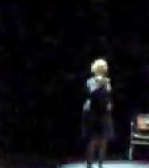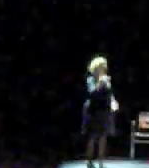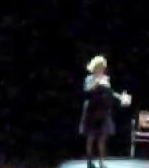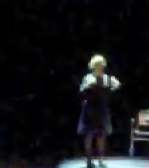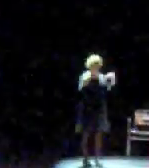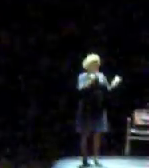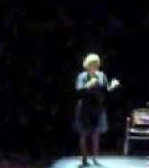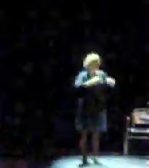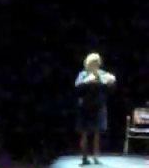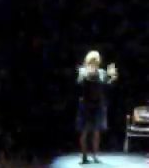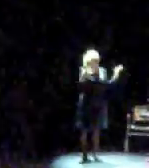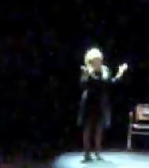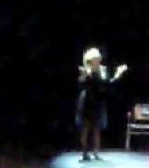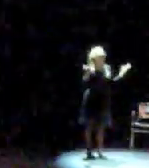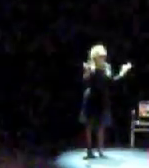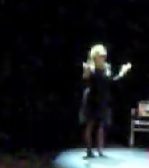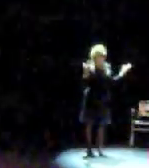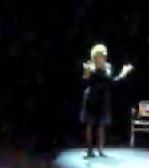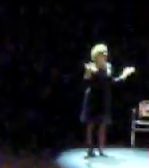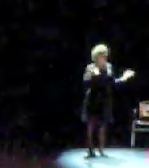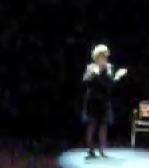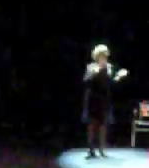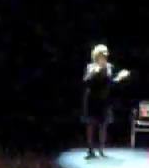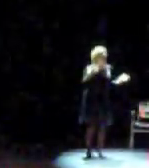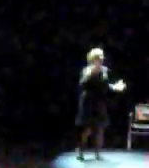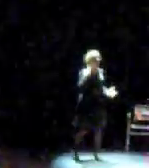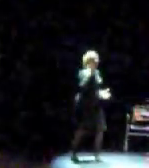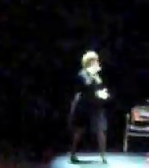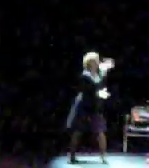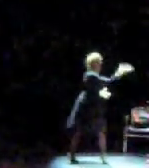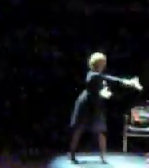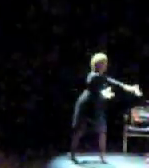courage there is to pull the next